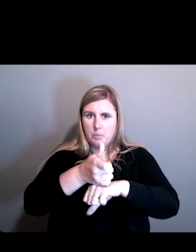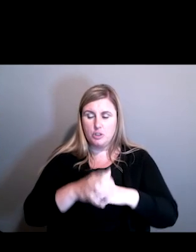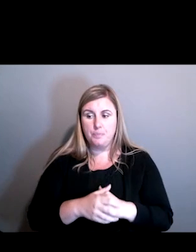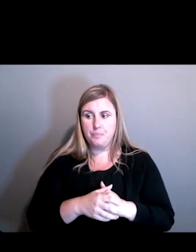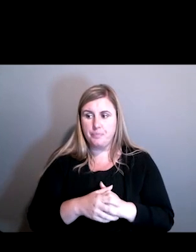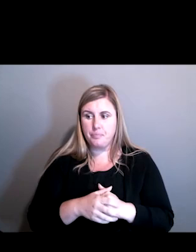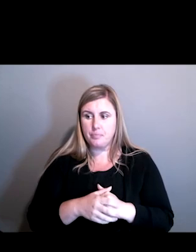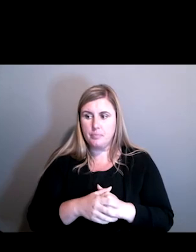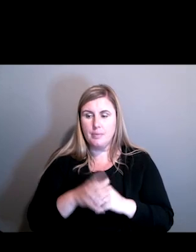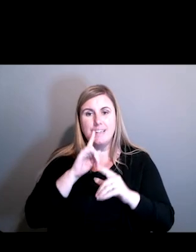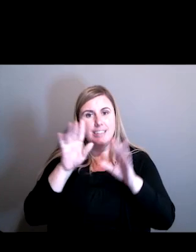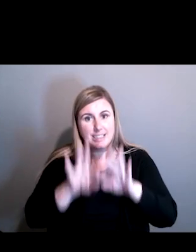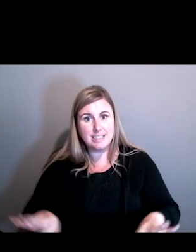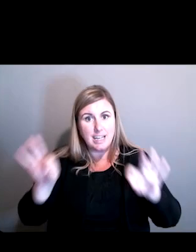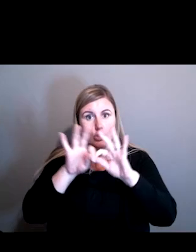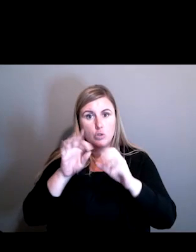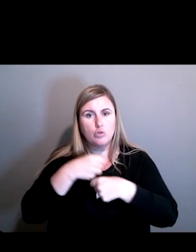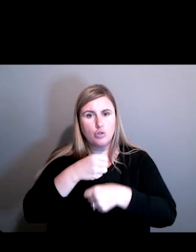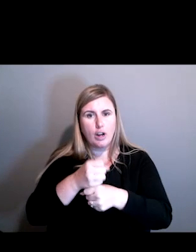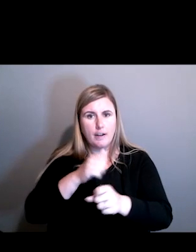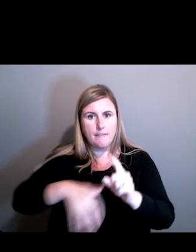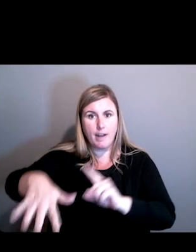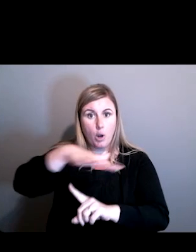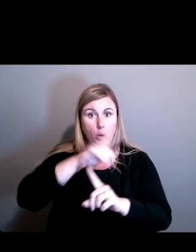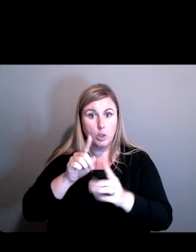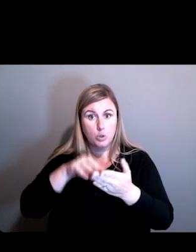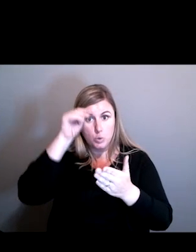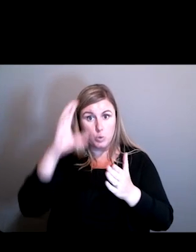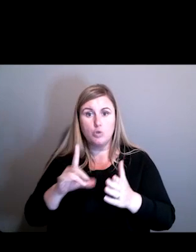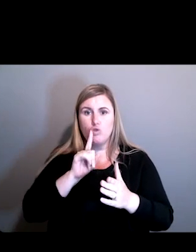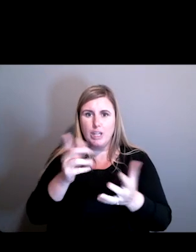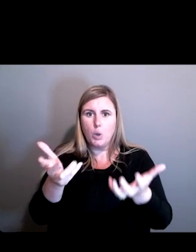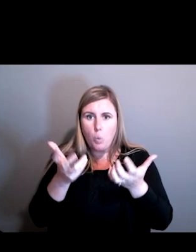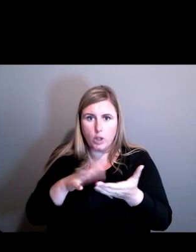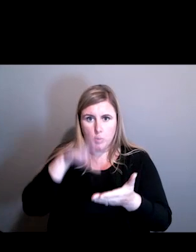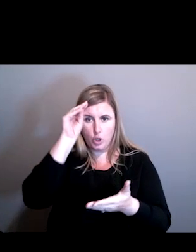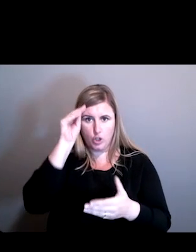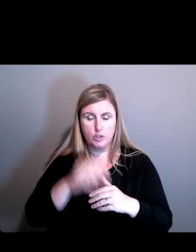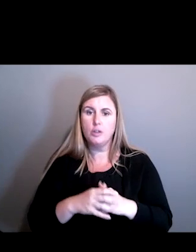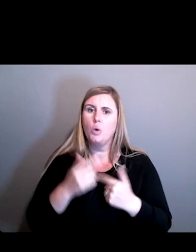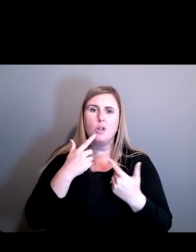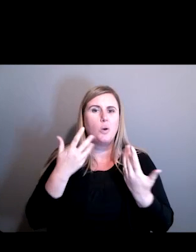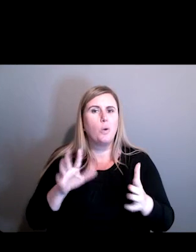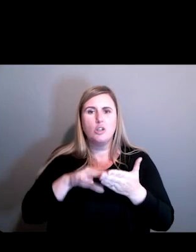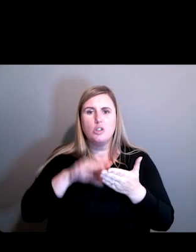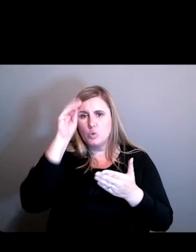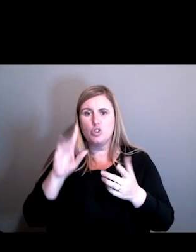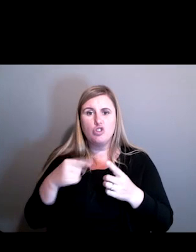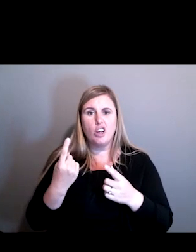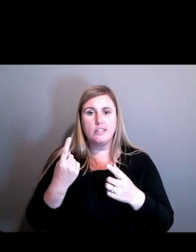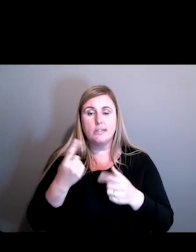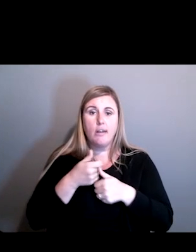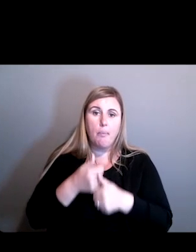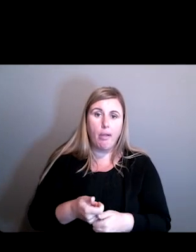established. It is essential to create an environment where students really want to learn. We don't want our students to